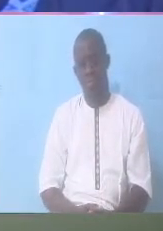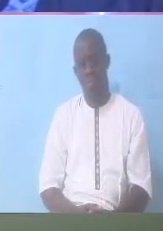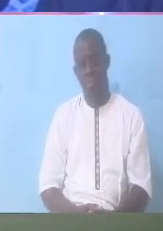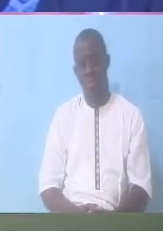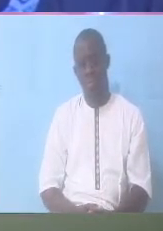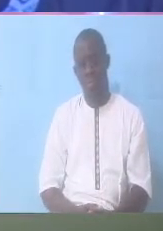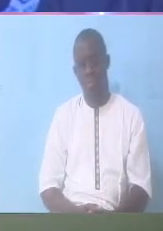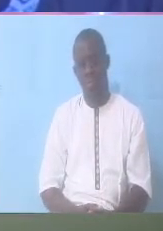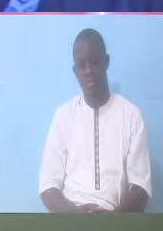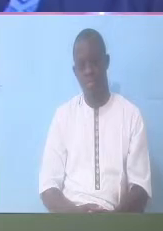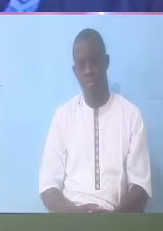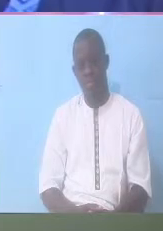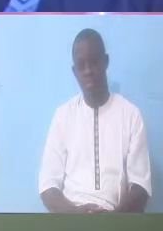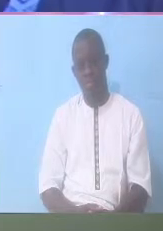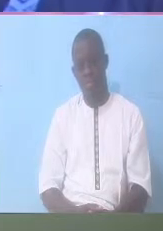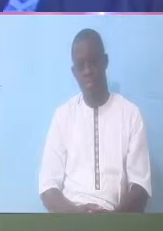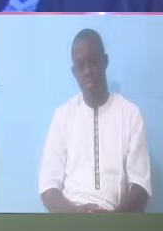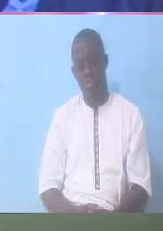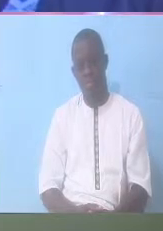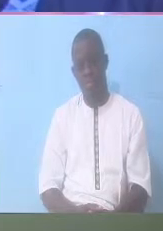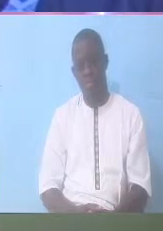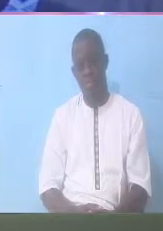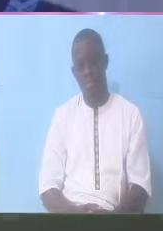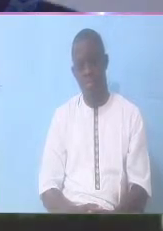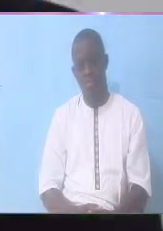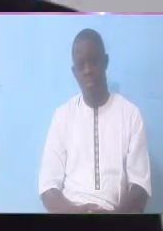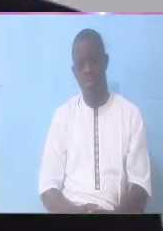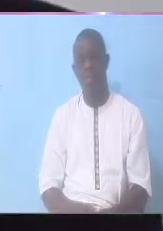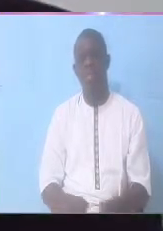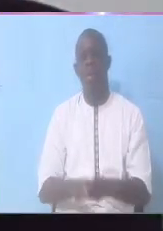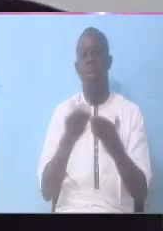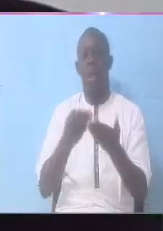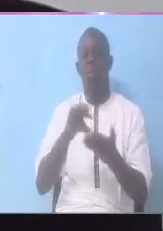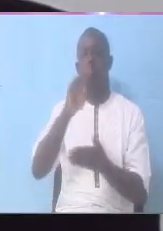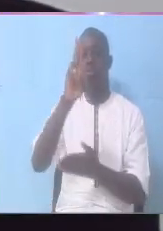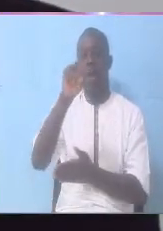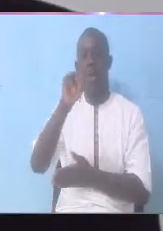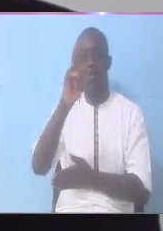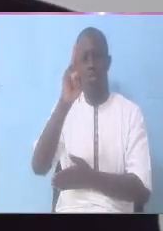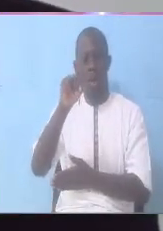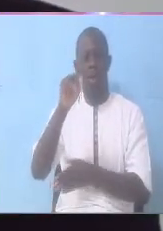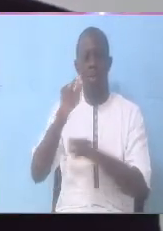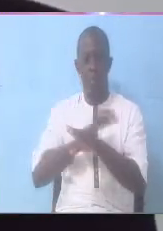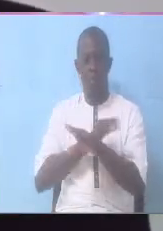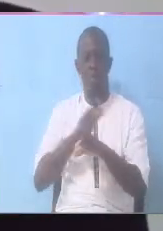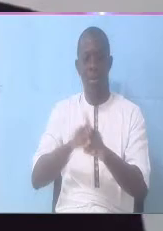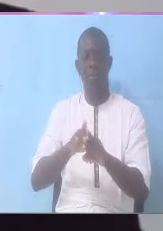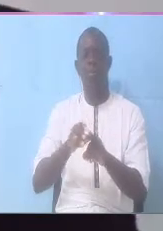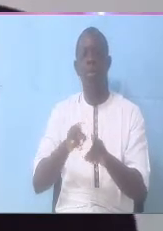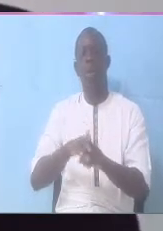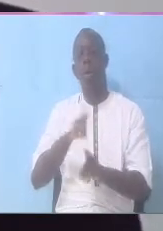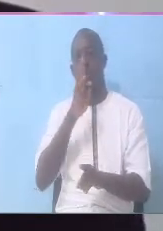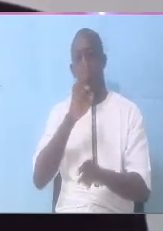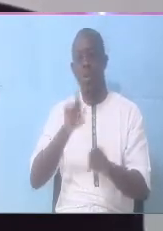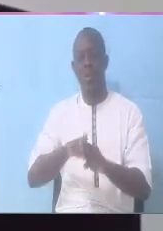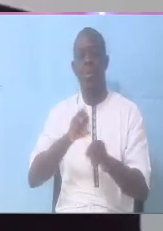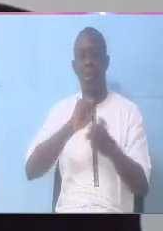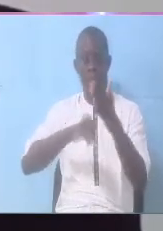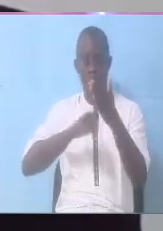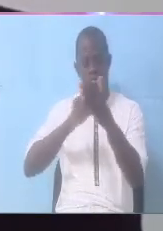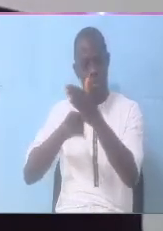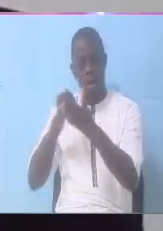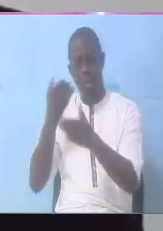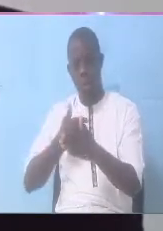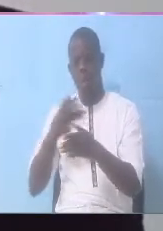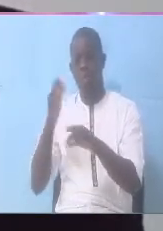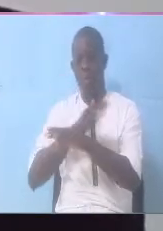kola ya bale ti otembo. Then these UN inspectors were in the country at the time. Birinyi UN la nying